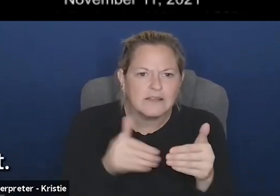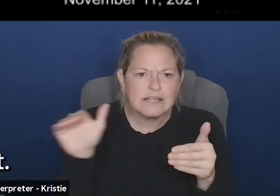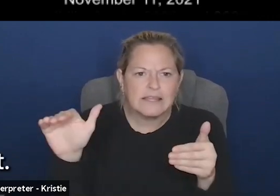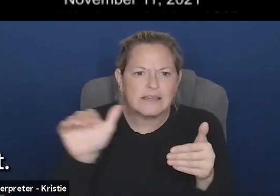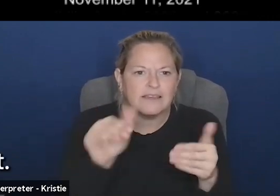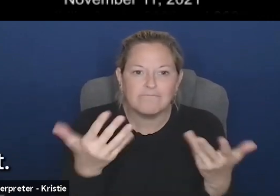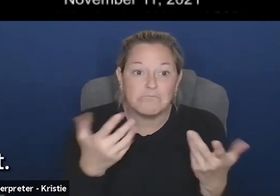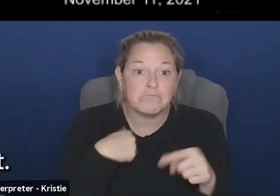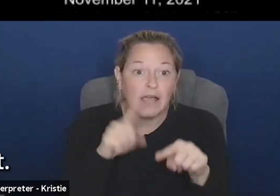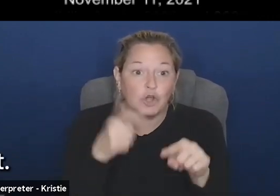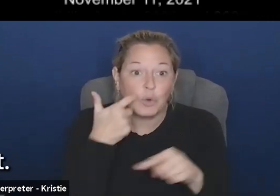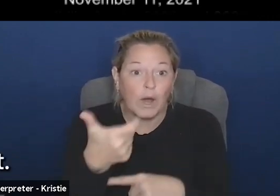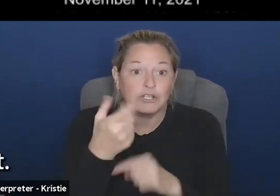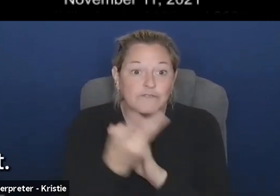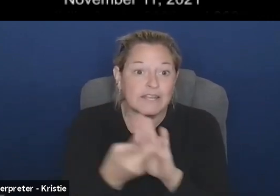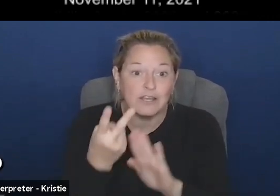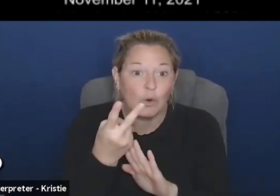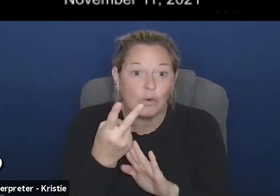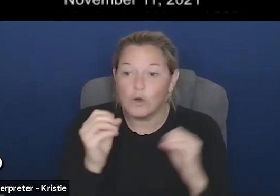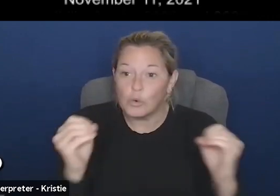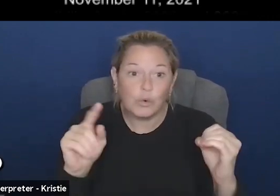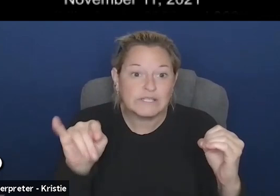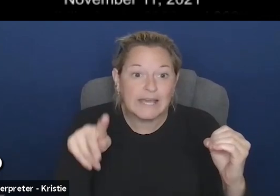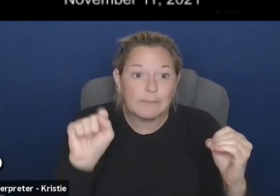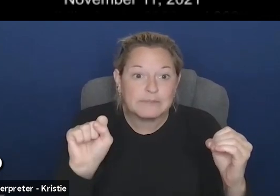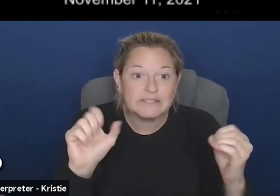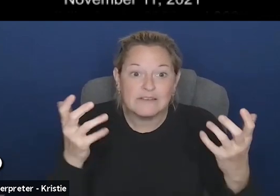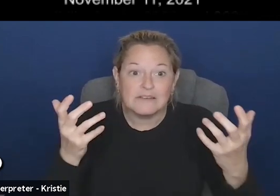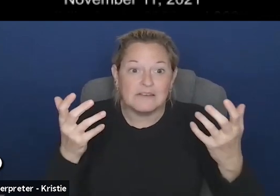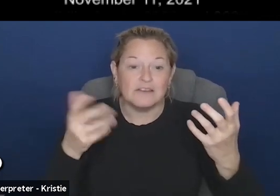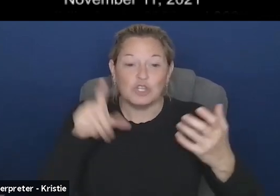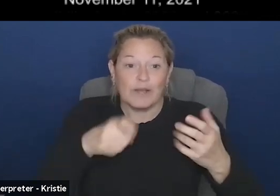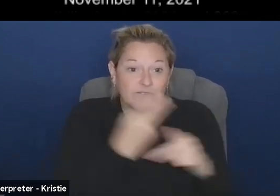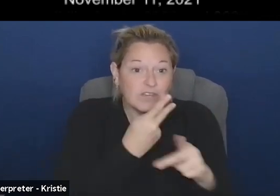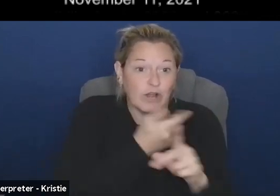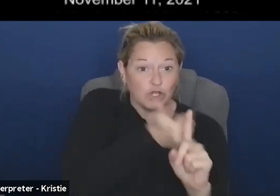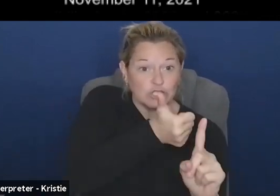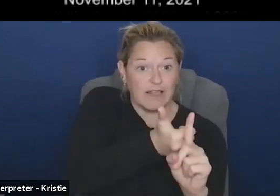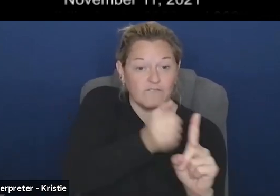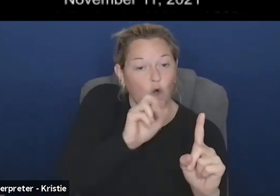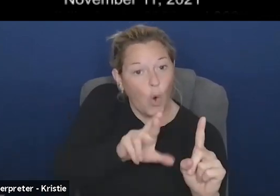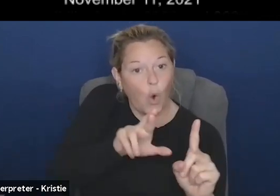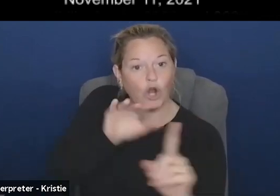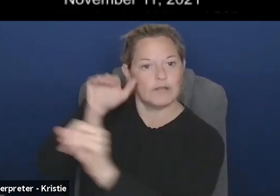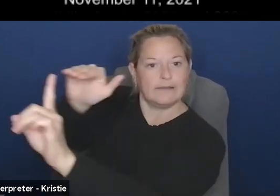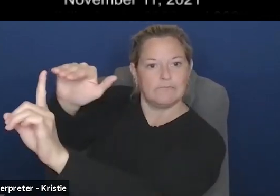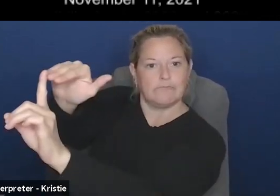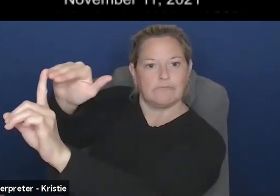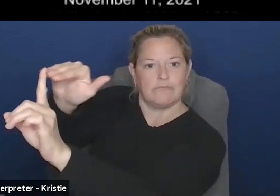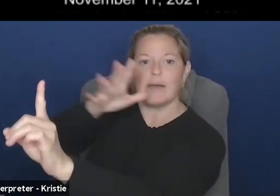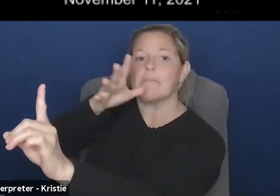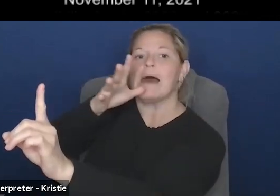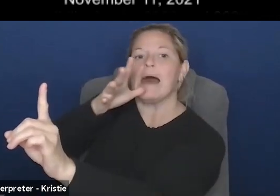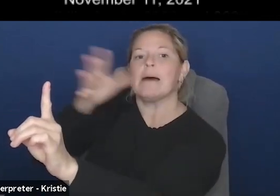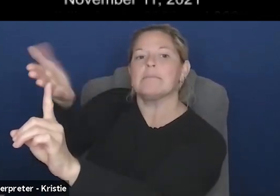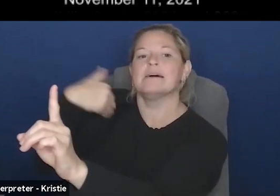of tips on how to do it. You needed to either figure it out yourself, or you needed to have someone in your network that could teach you how to